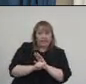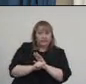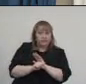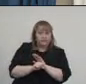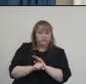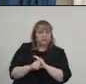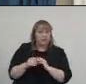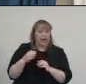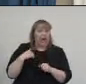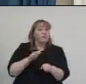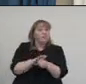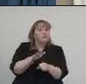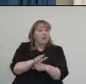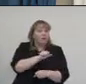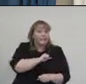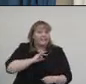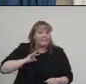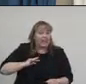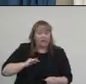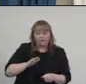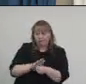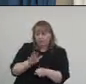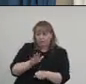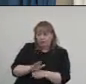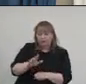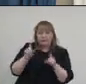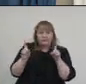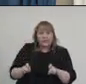influxes. This is a good sign.